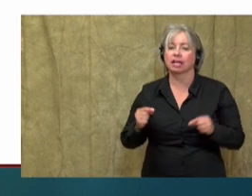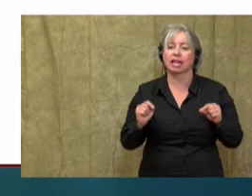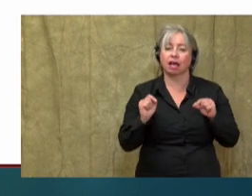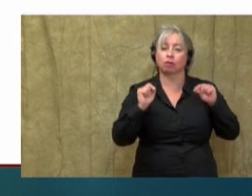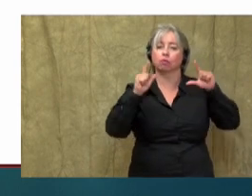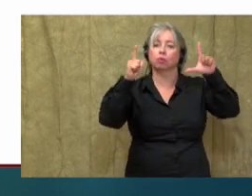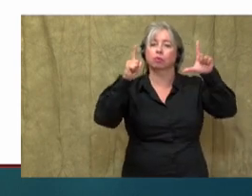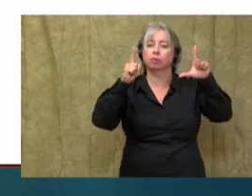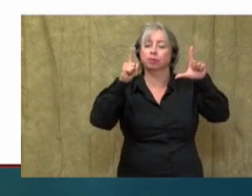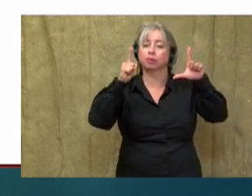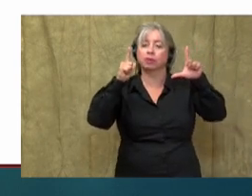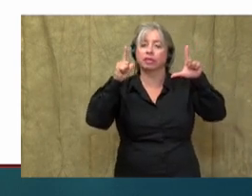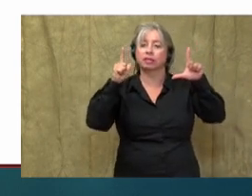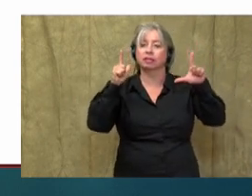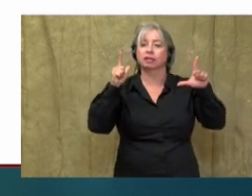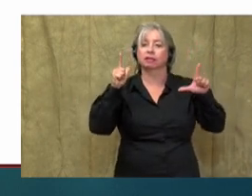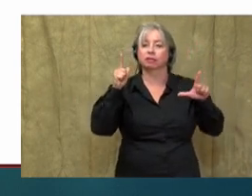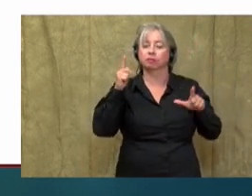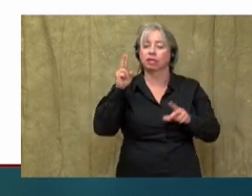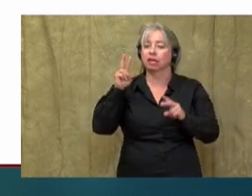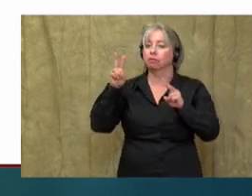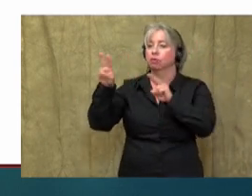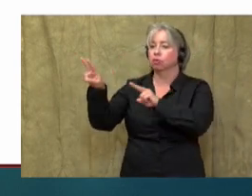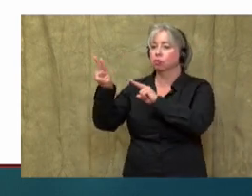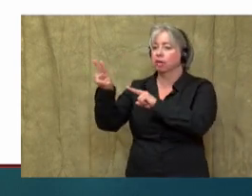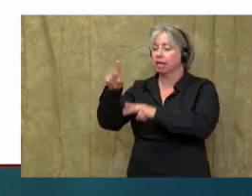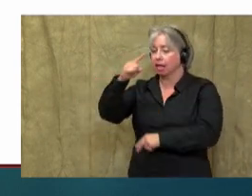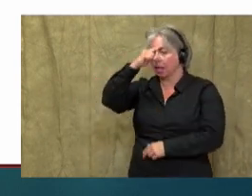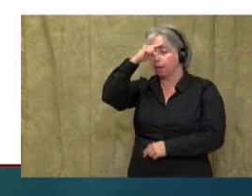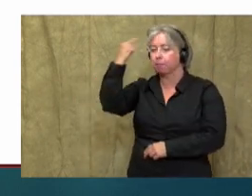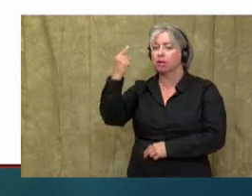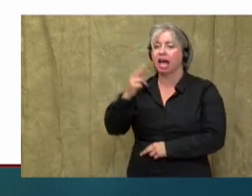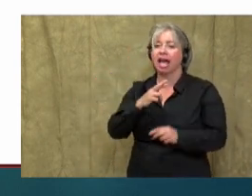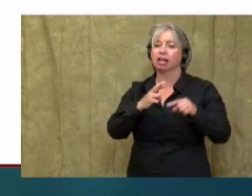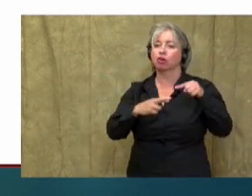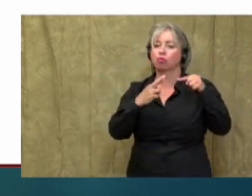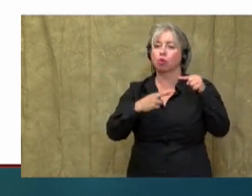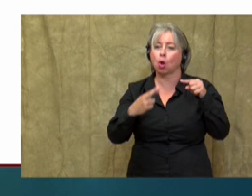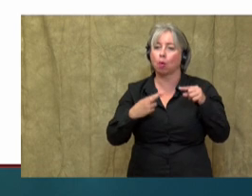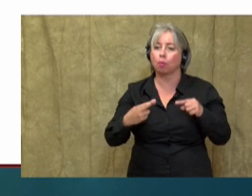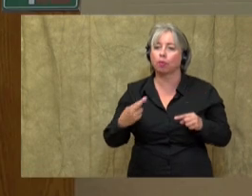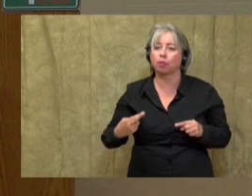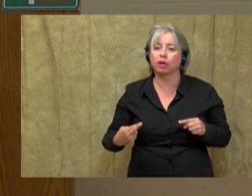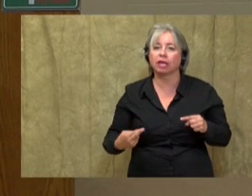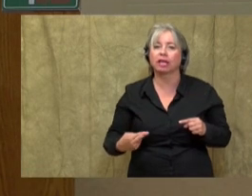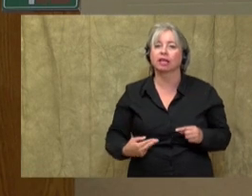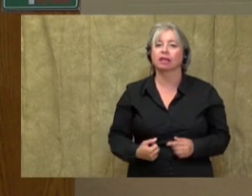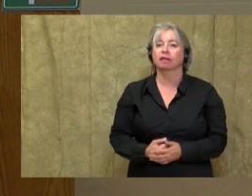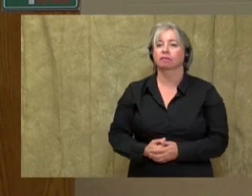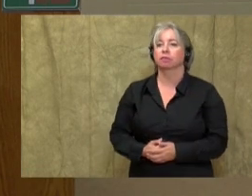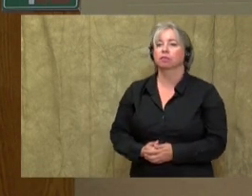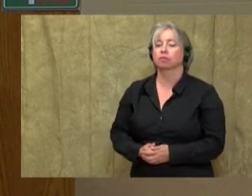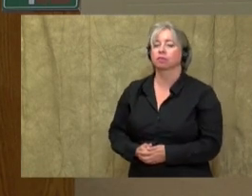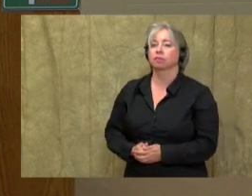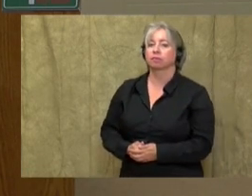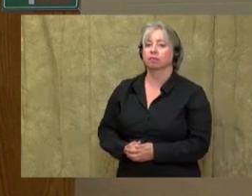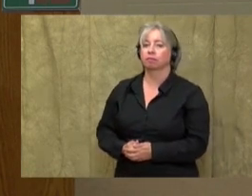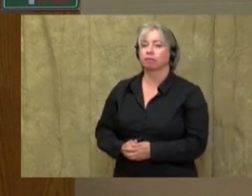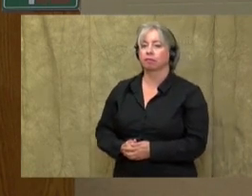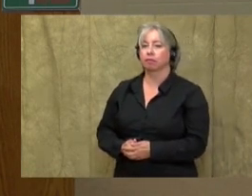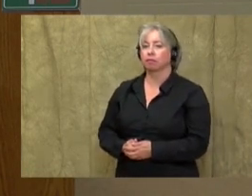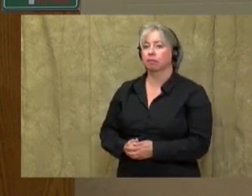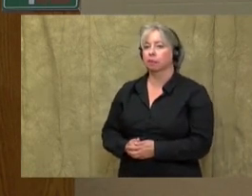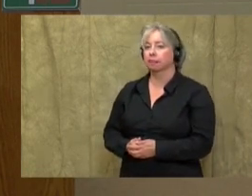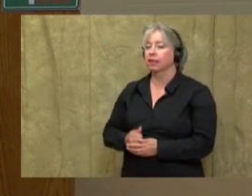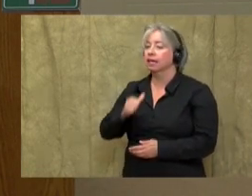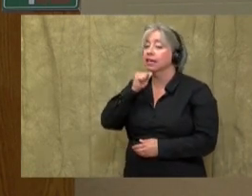you can see my rope. I'm going to take my black rope, and I want you to think about this rope as it's